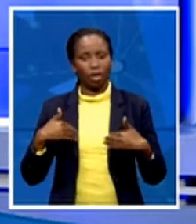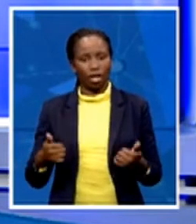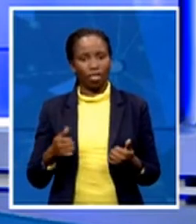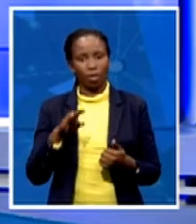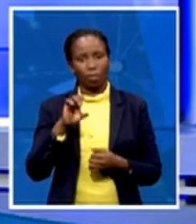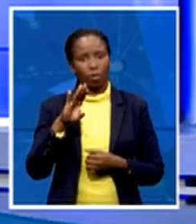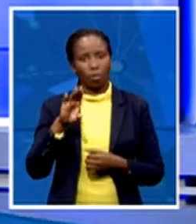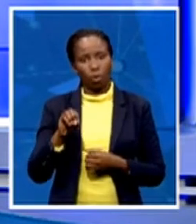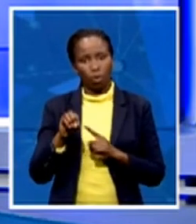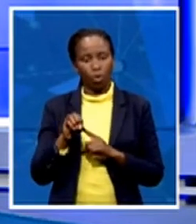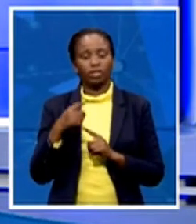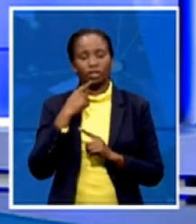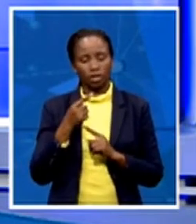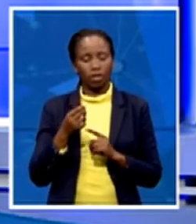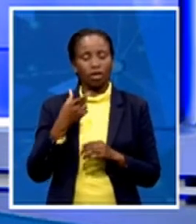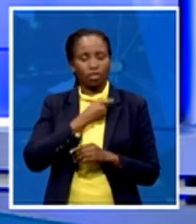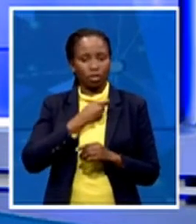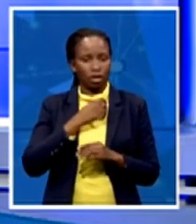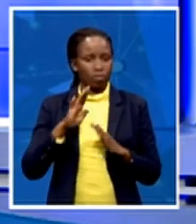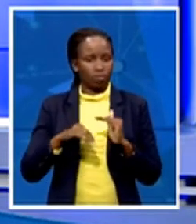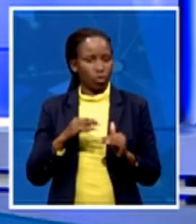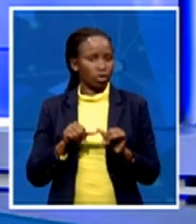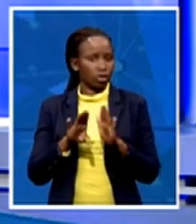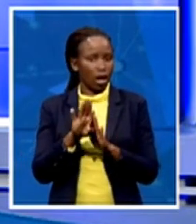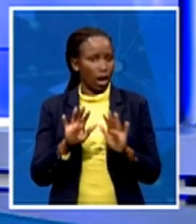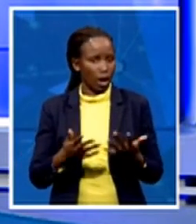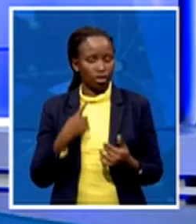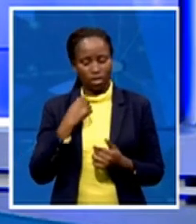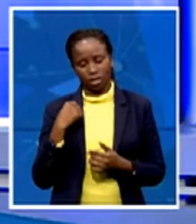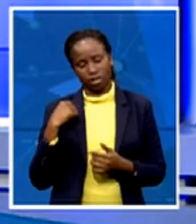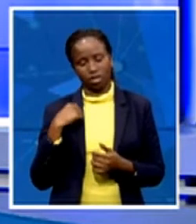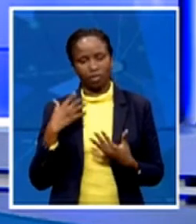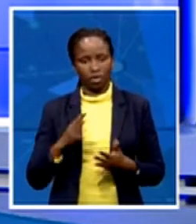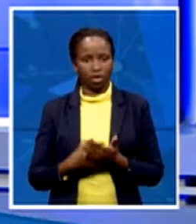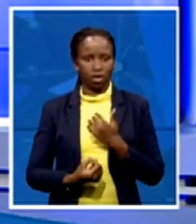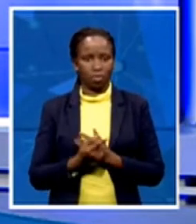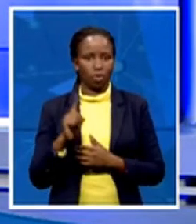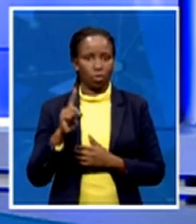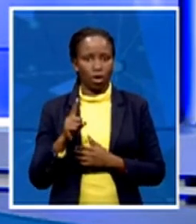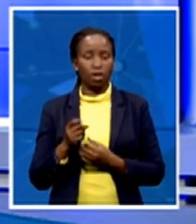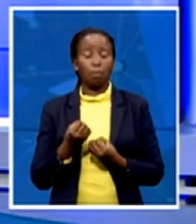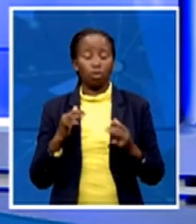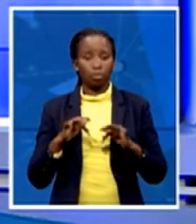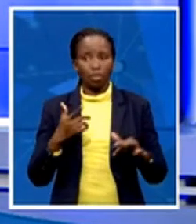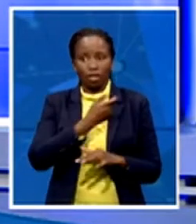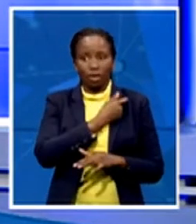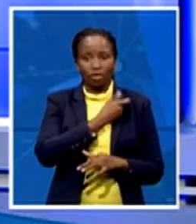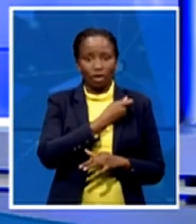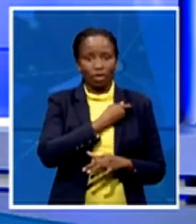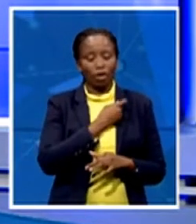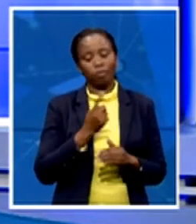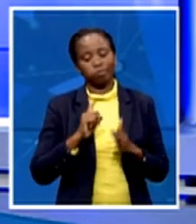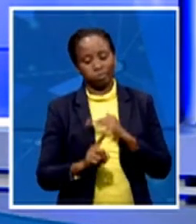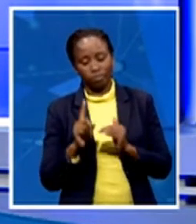process, saying yesterday was one of those days where the most vaccinations were administered. And then the head of health, Dr.